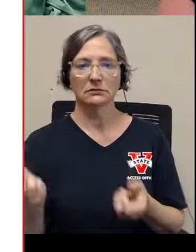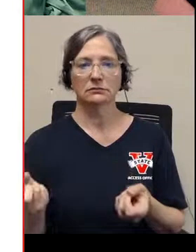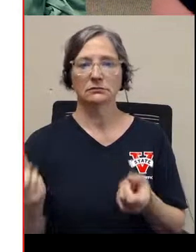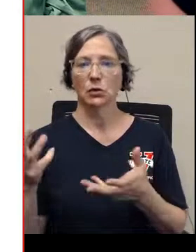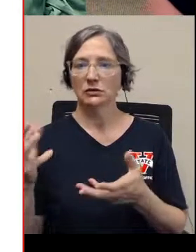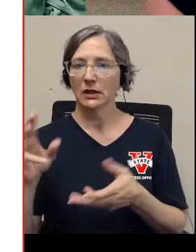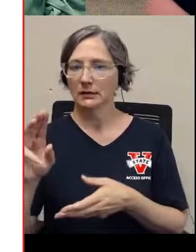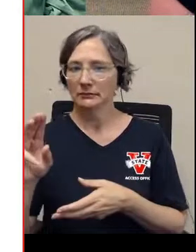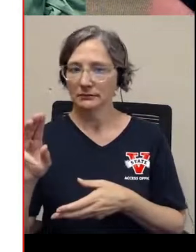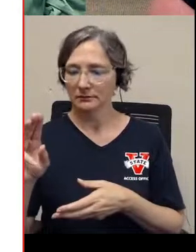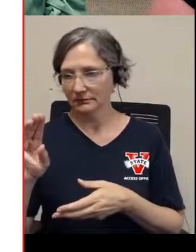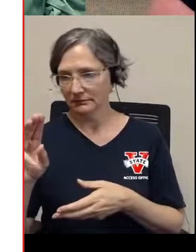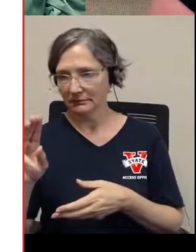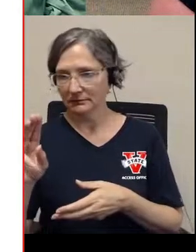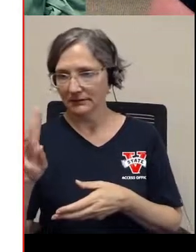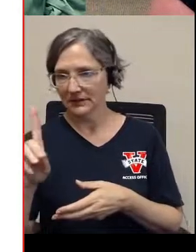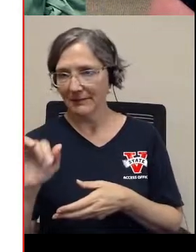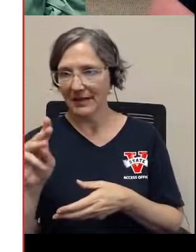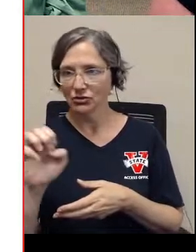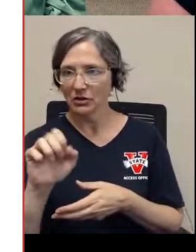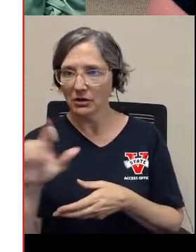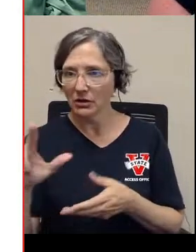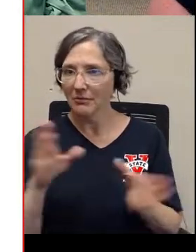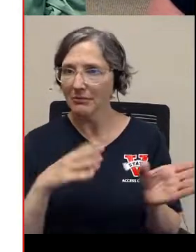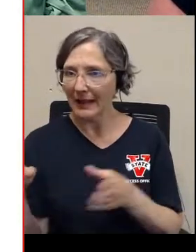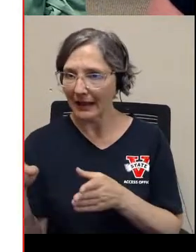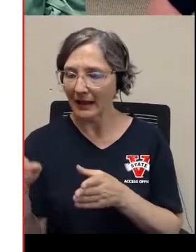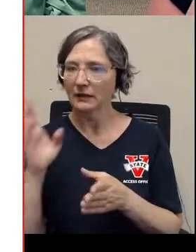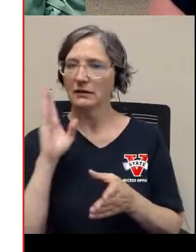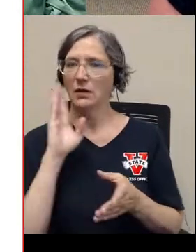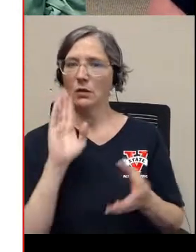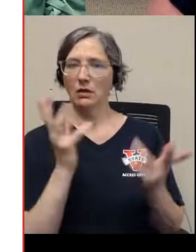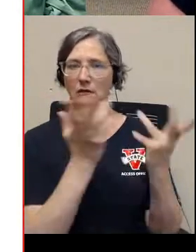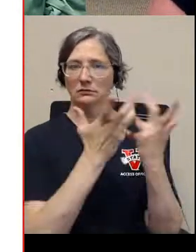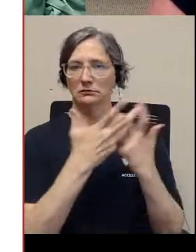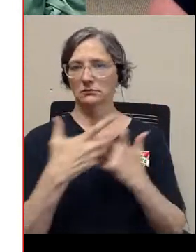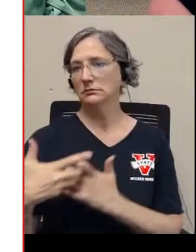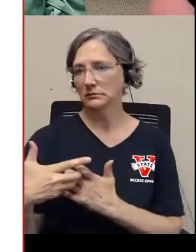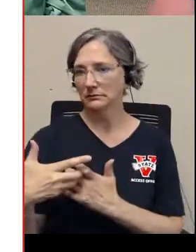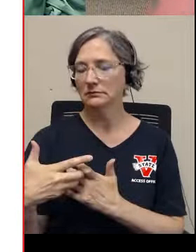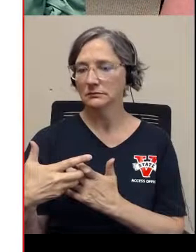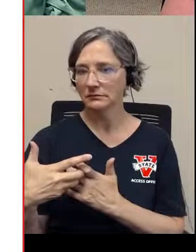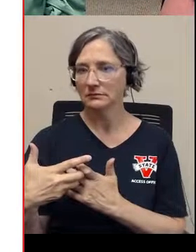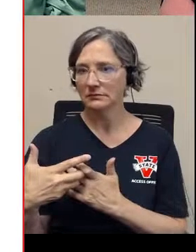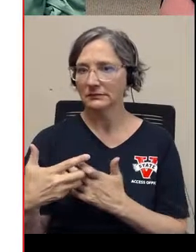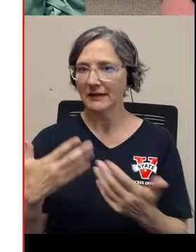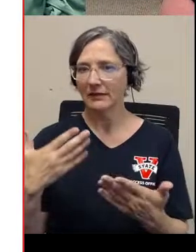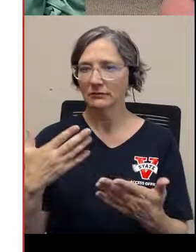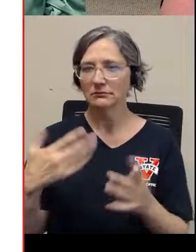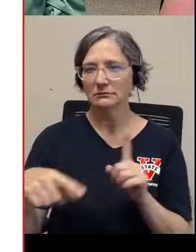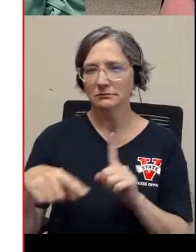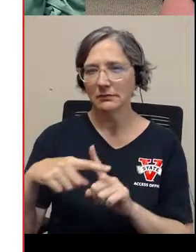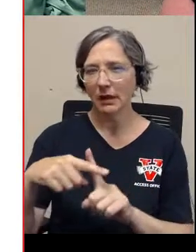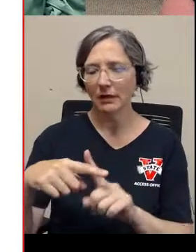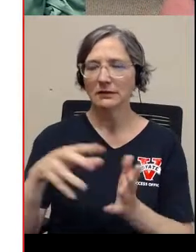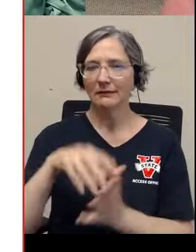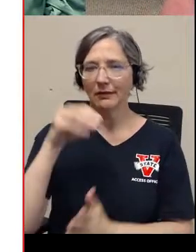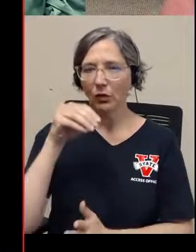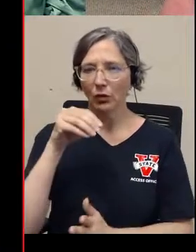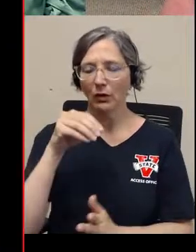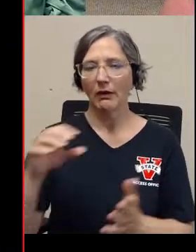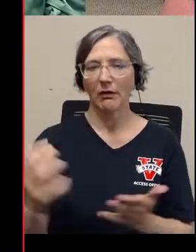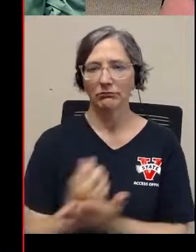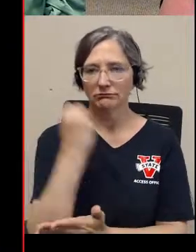targets, will work together and create that learning opportunity for all students in